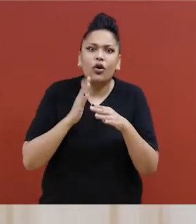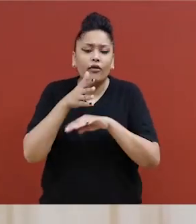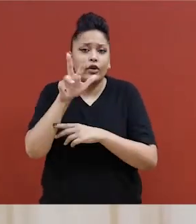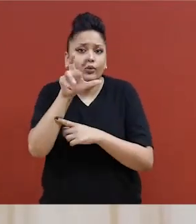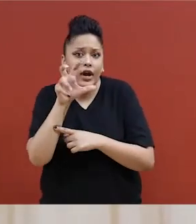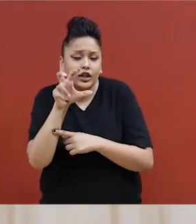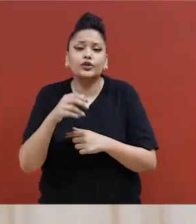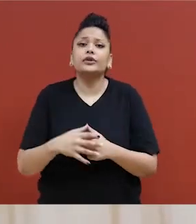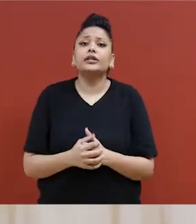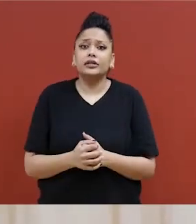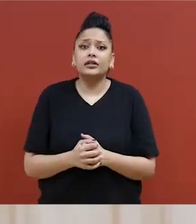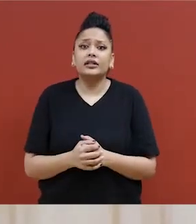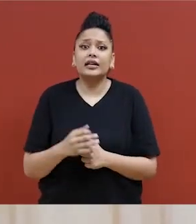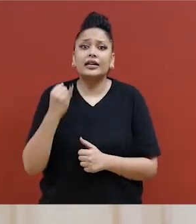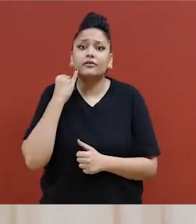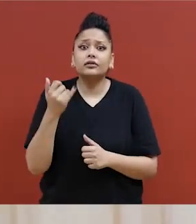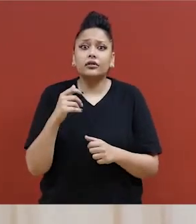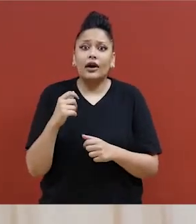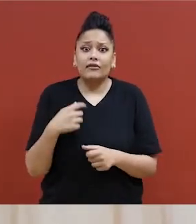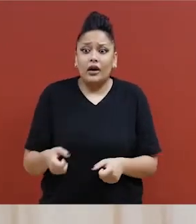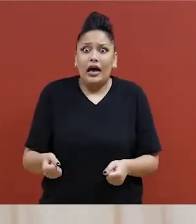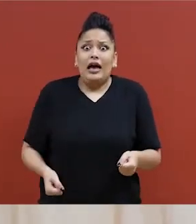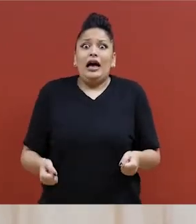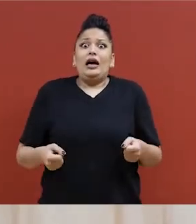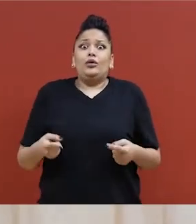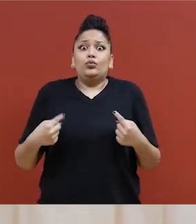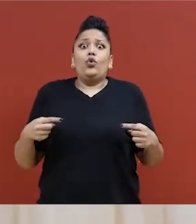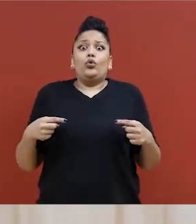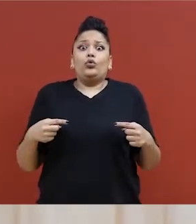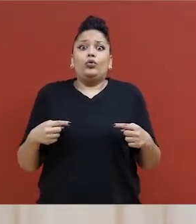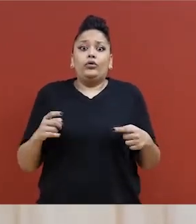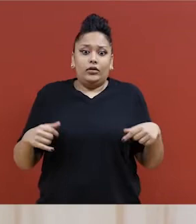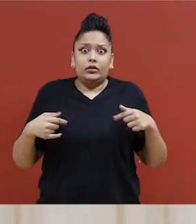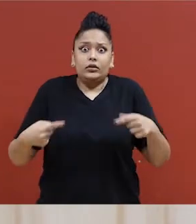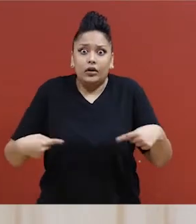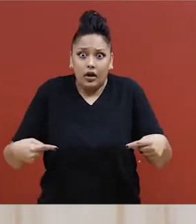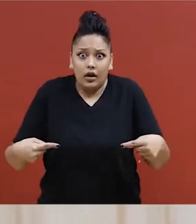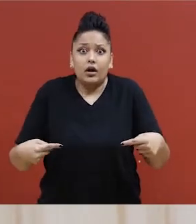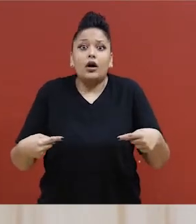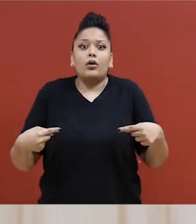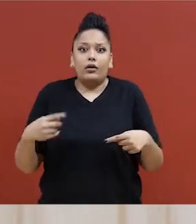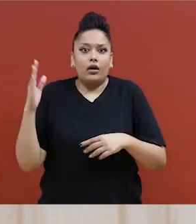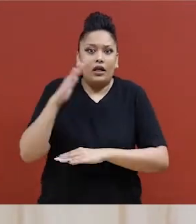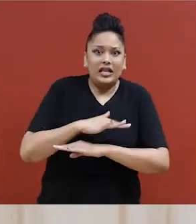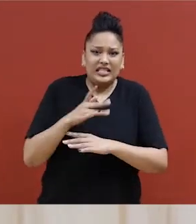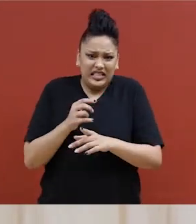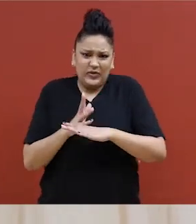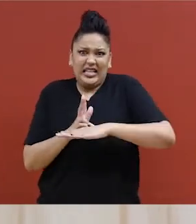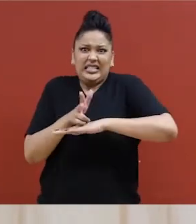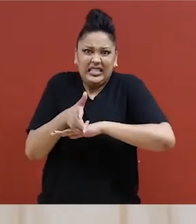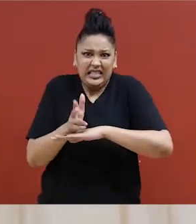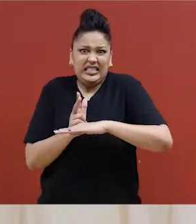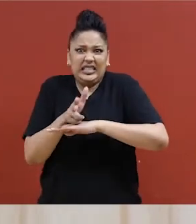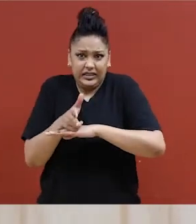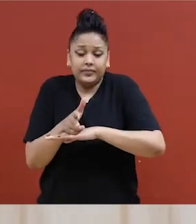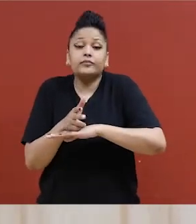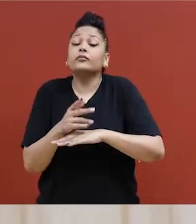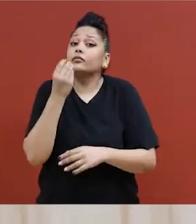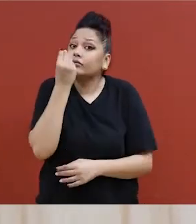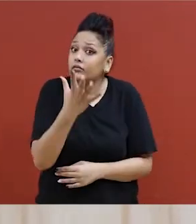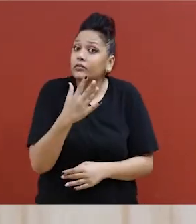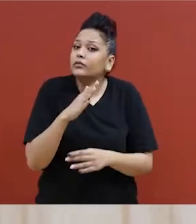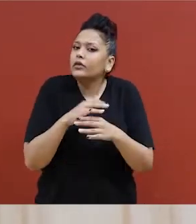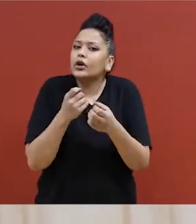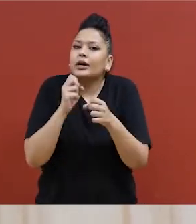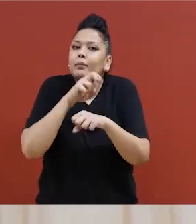300 pounds. And when you hit reverse or drive, rolling over somebody's instep can crush tiny joints